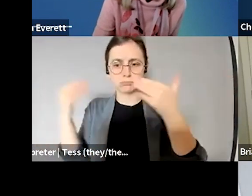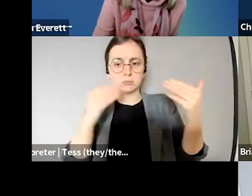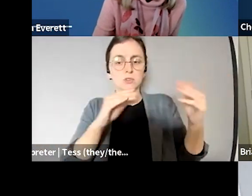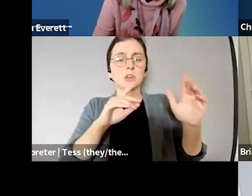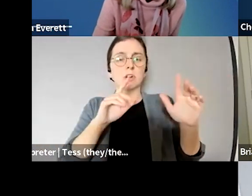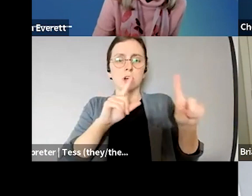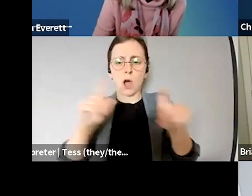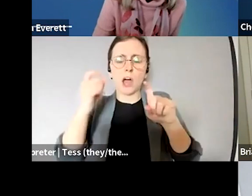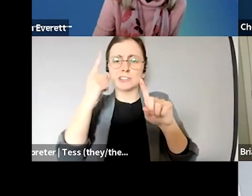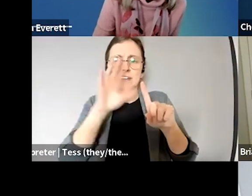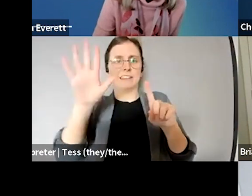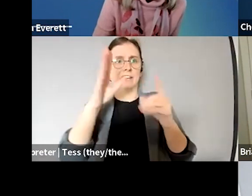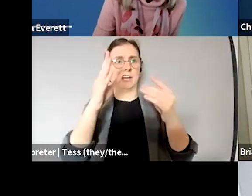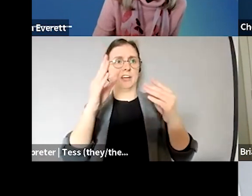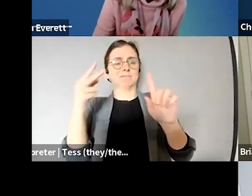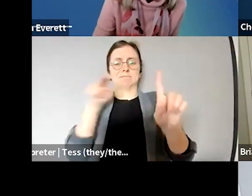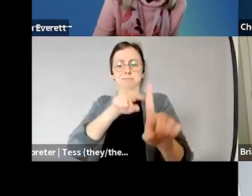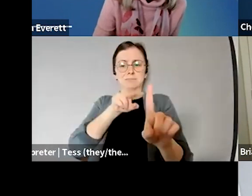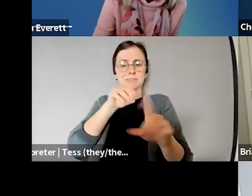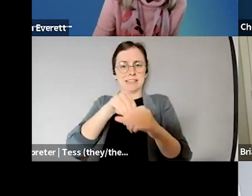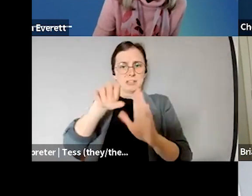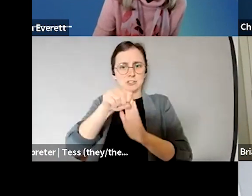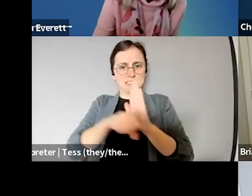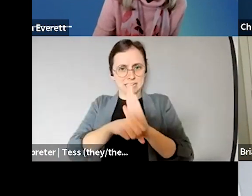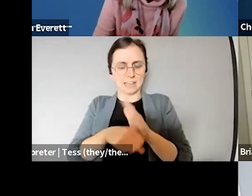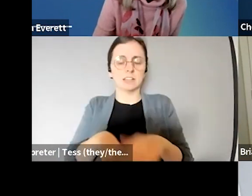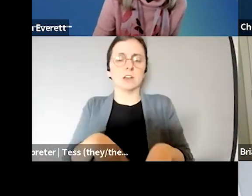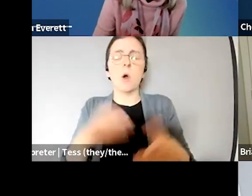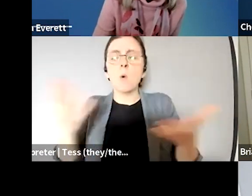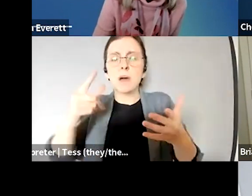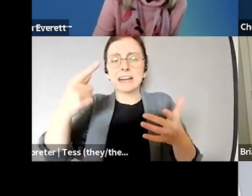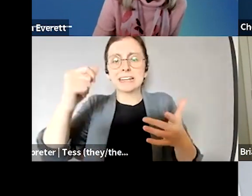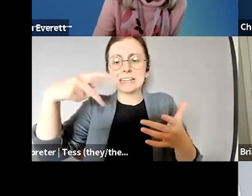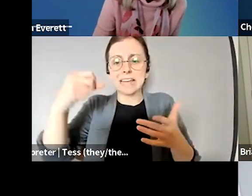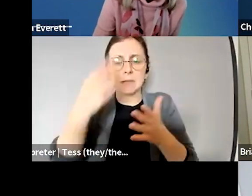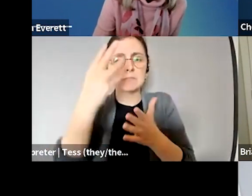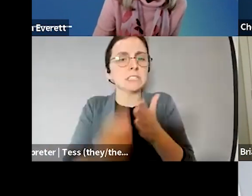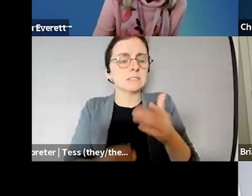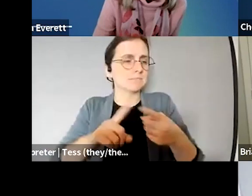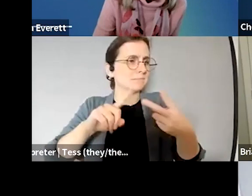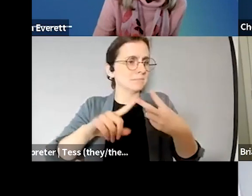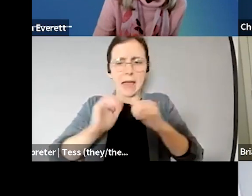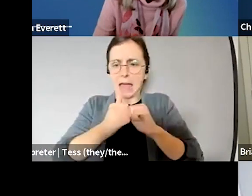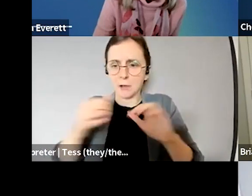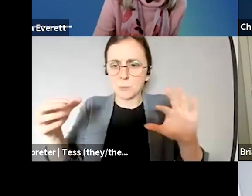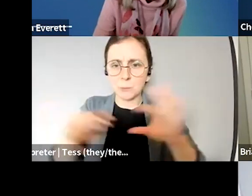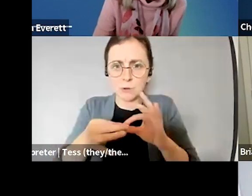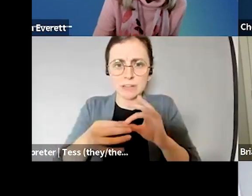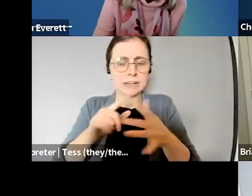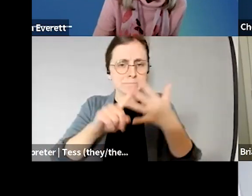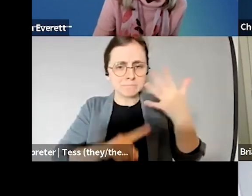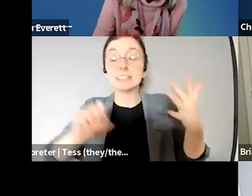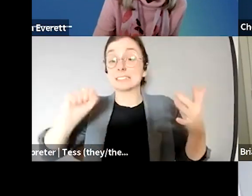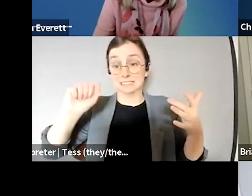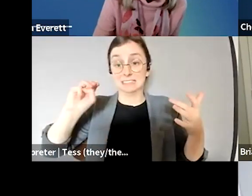of the continuum. What gaps existed? How were they going to coordinate those pieces? And we are very thankful that SAMHSA has